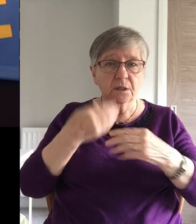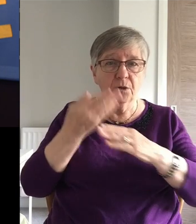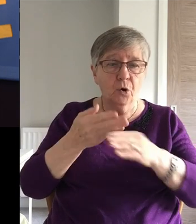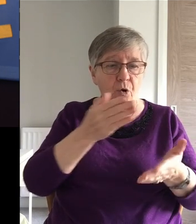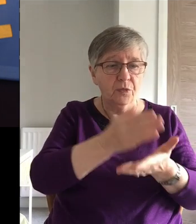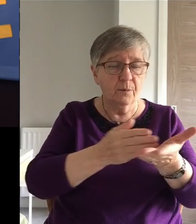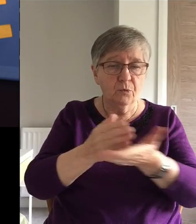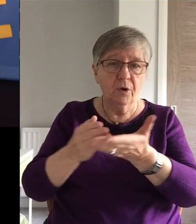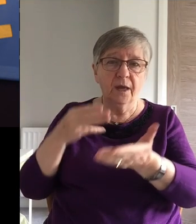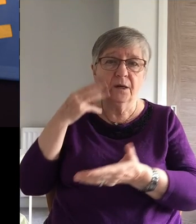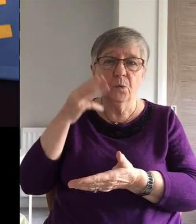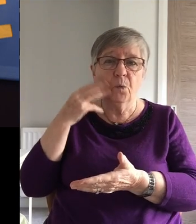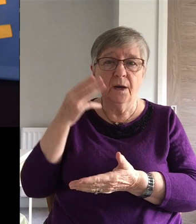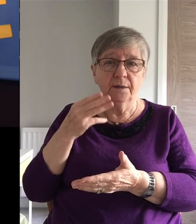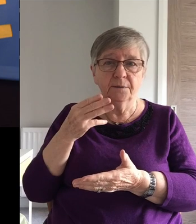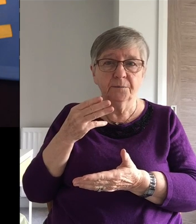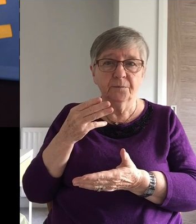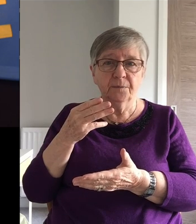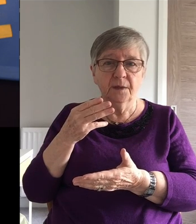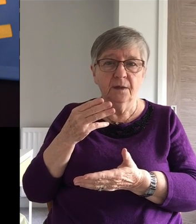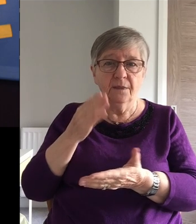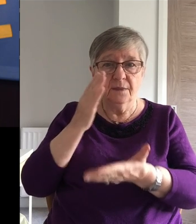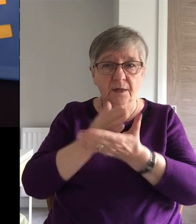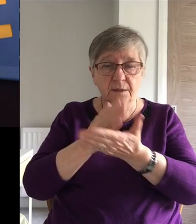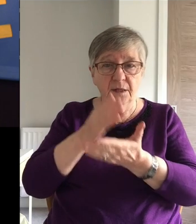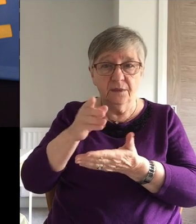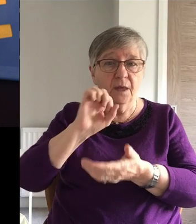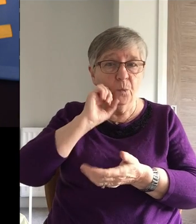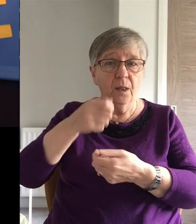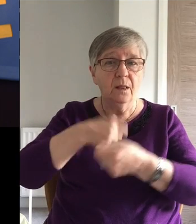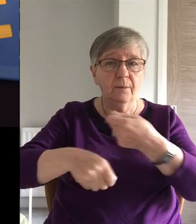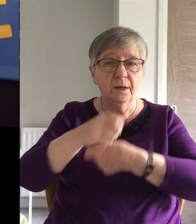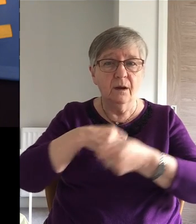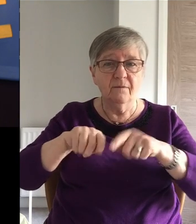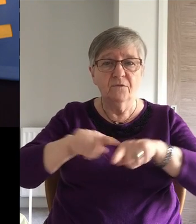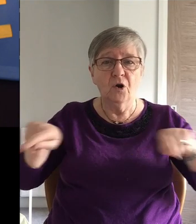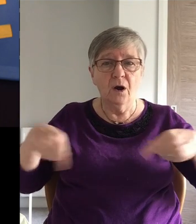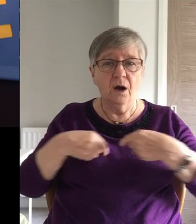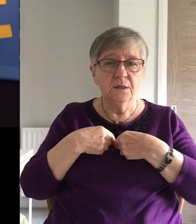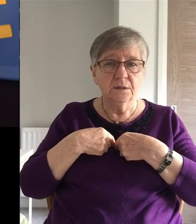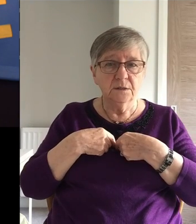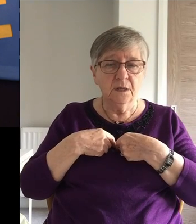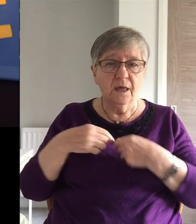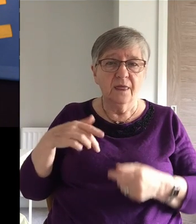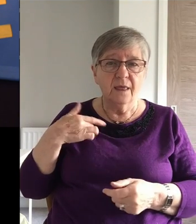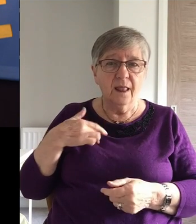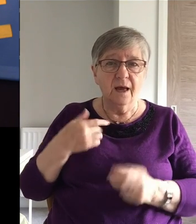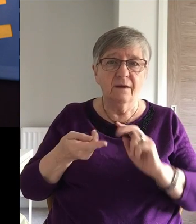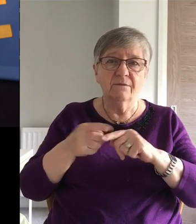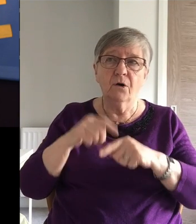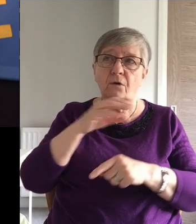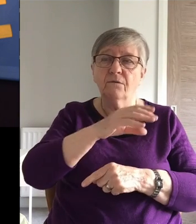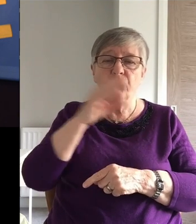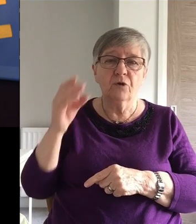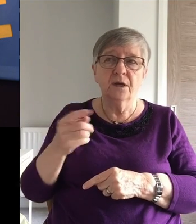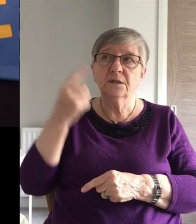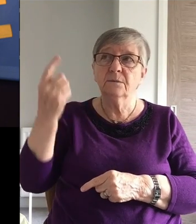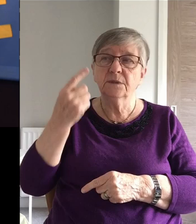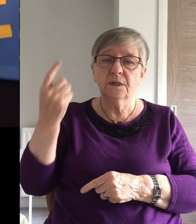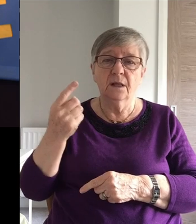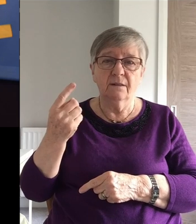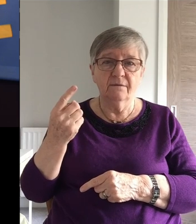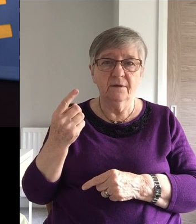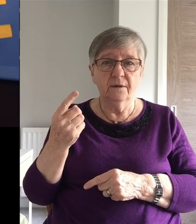bread and wine, that indeed they might be for us the very life of Christ himself.